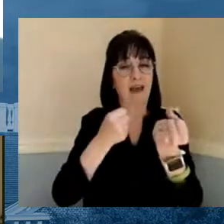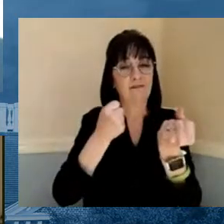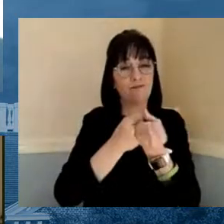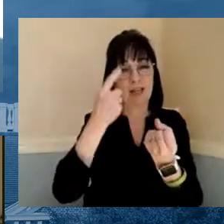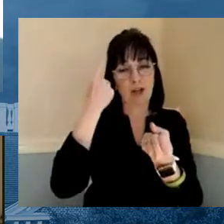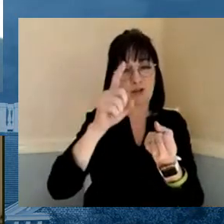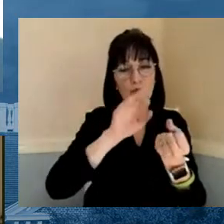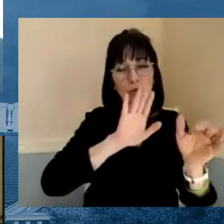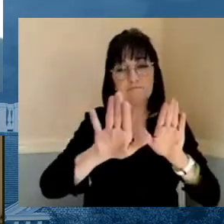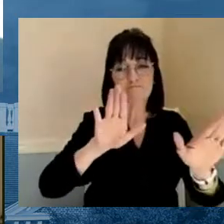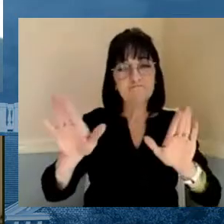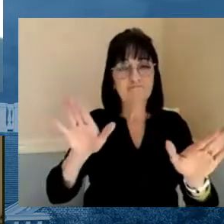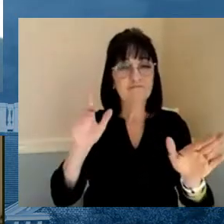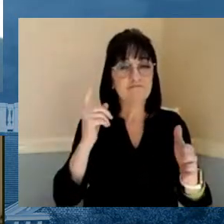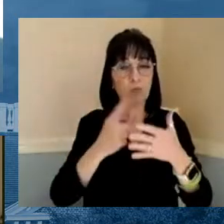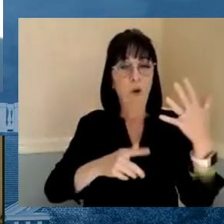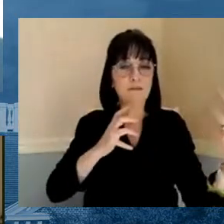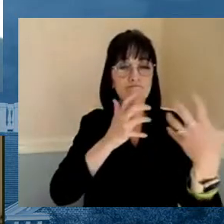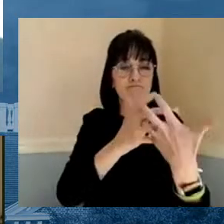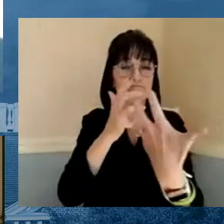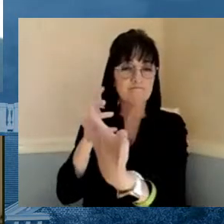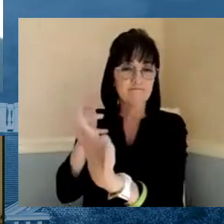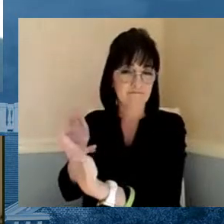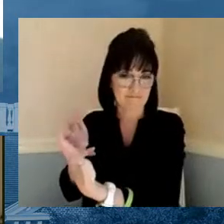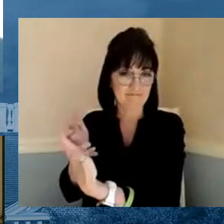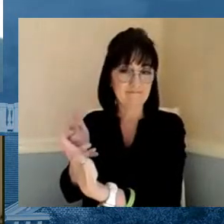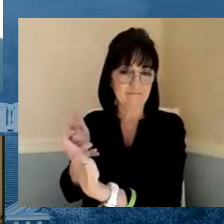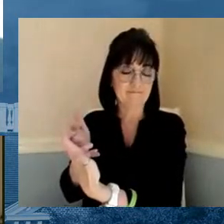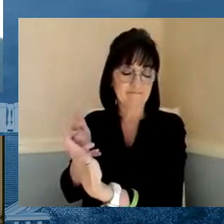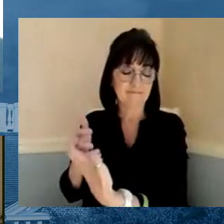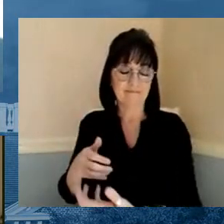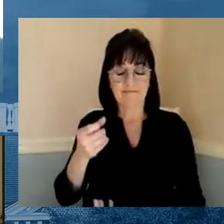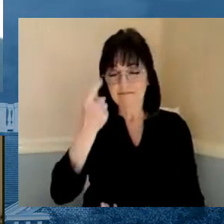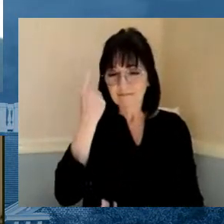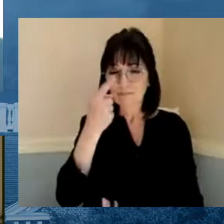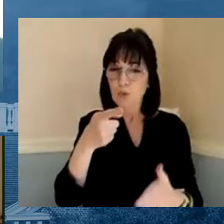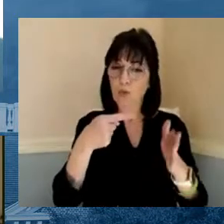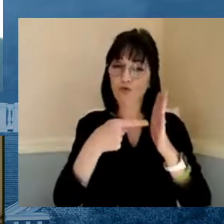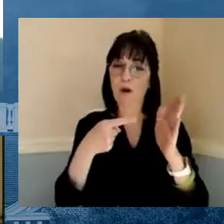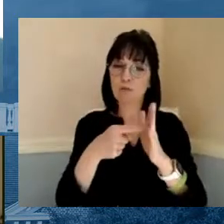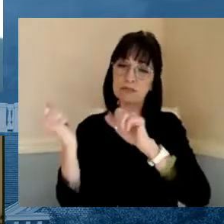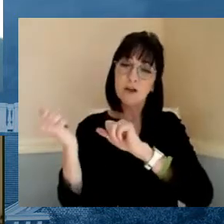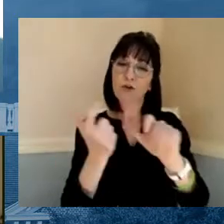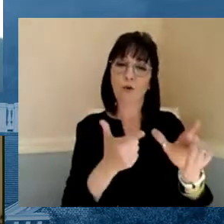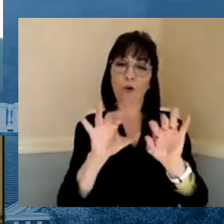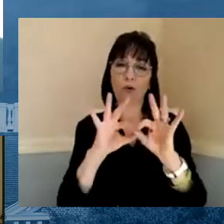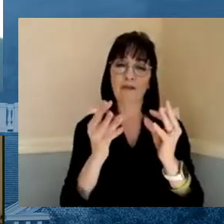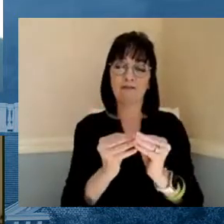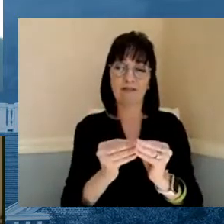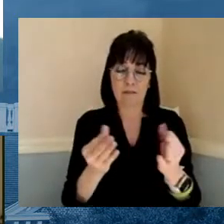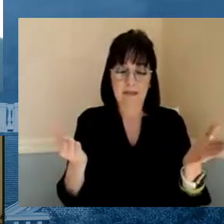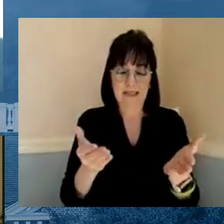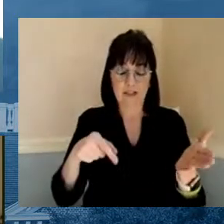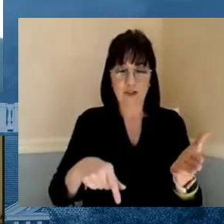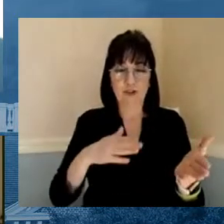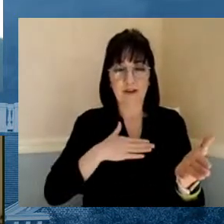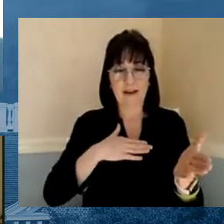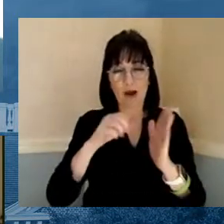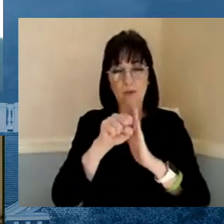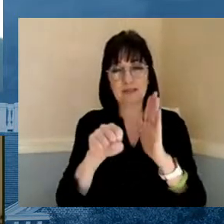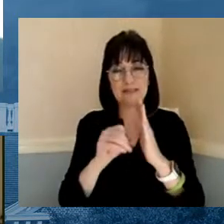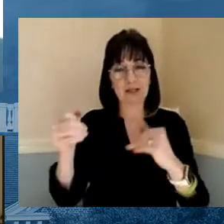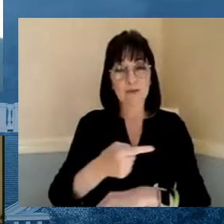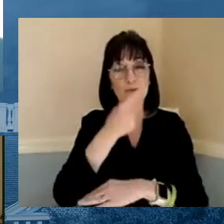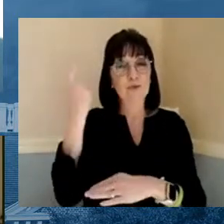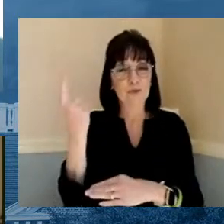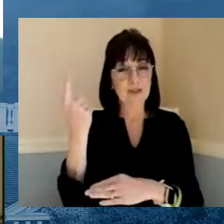appreciate you representing all the families in our state today as we sign this proclamation. We're also